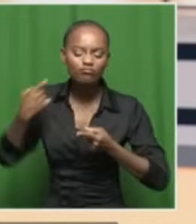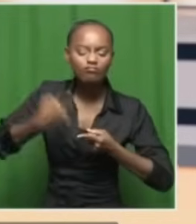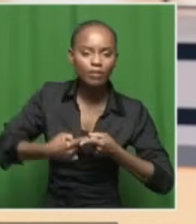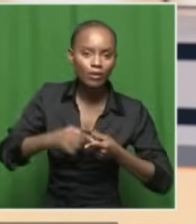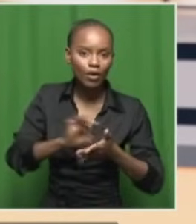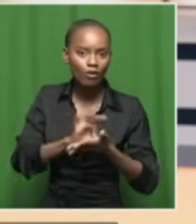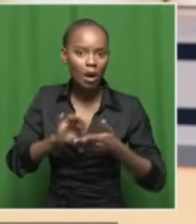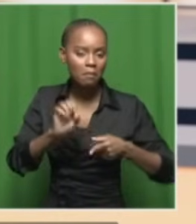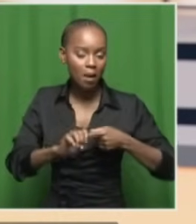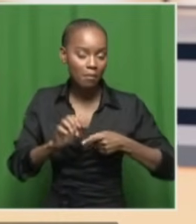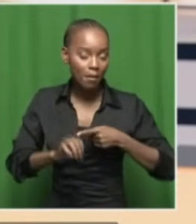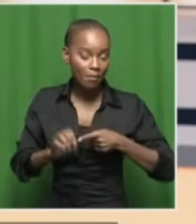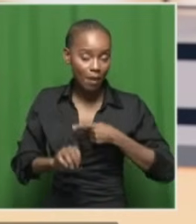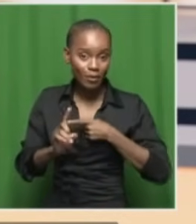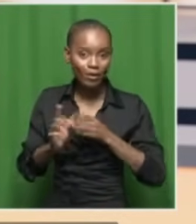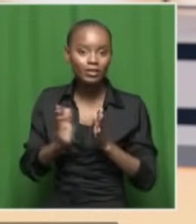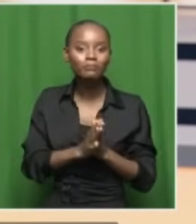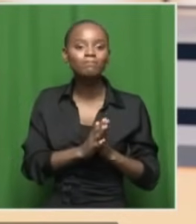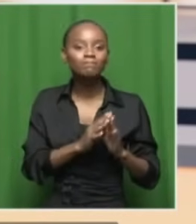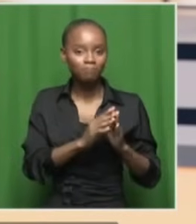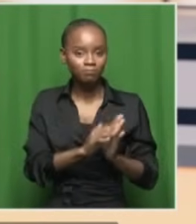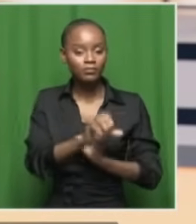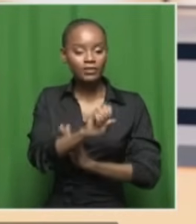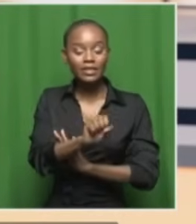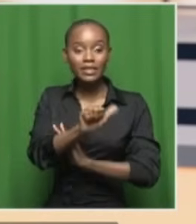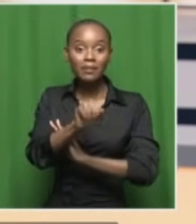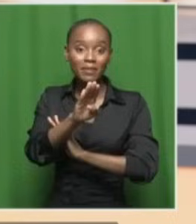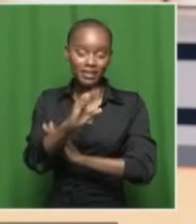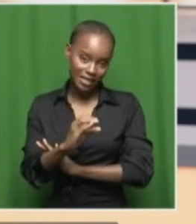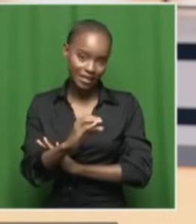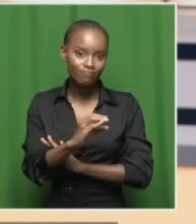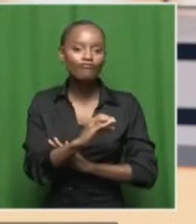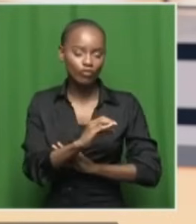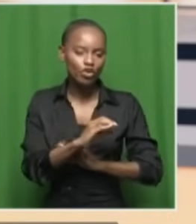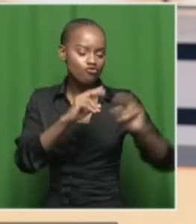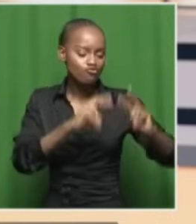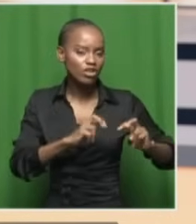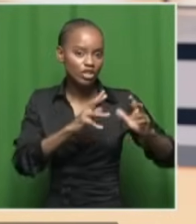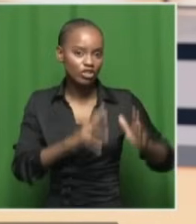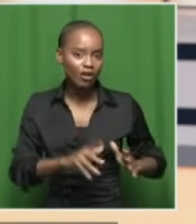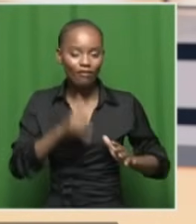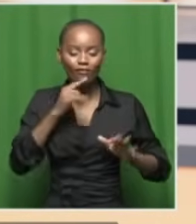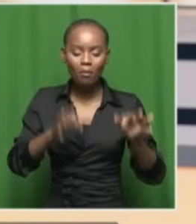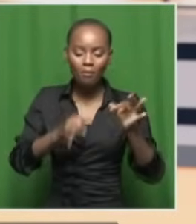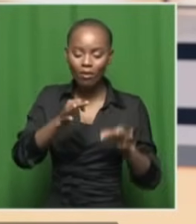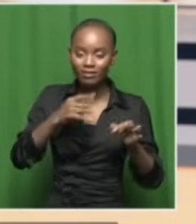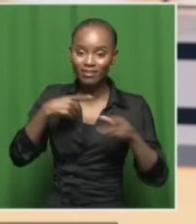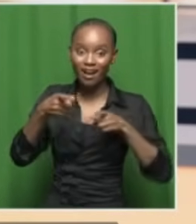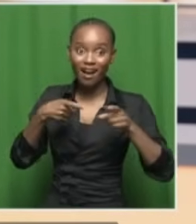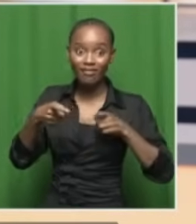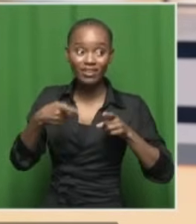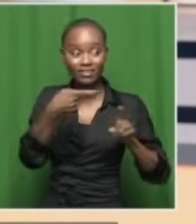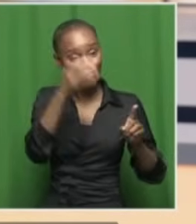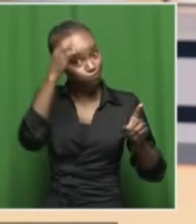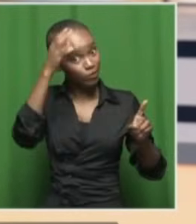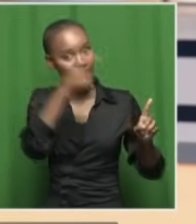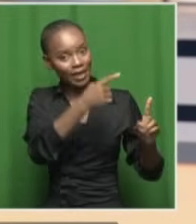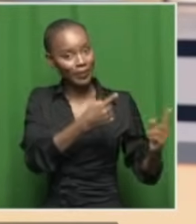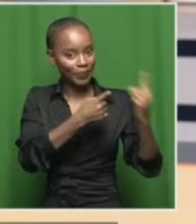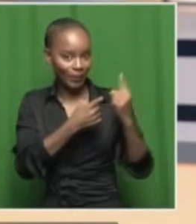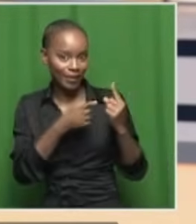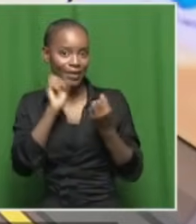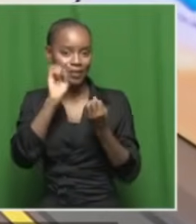joined here in studio by SABC Specialist Researcher for Politics and Governance, Maswele Ralebona. Maswele, thanks so much for coming